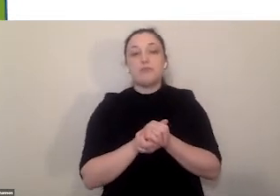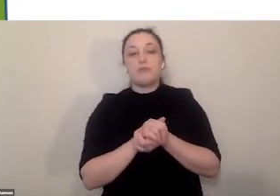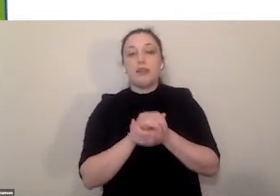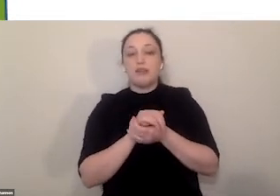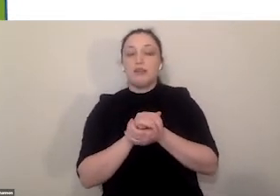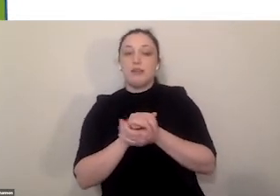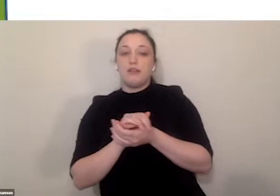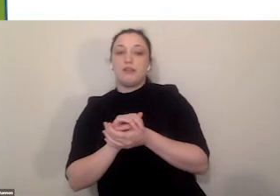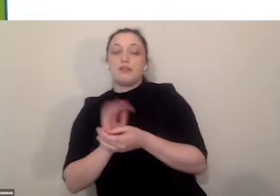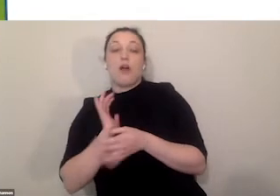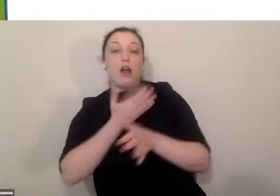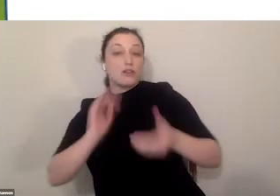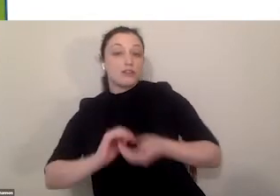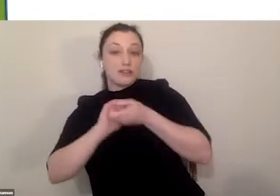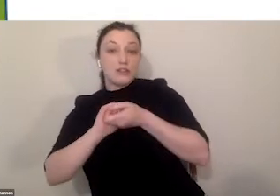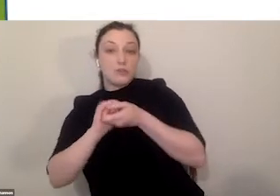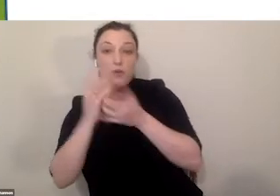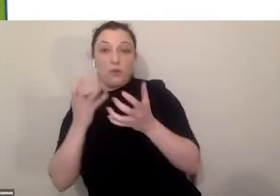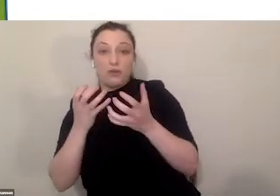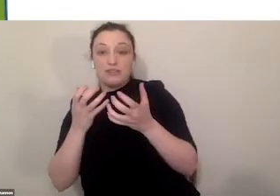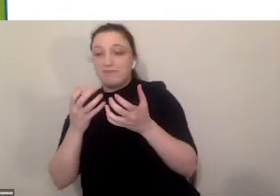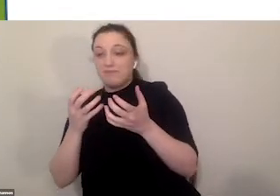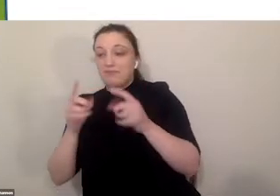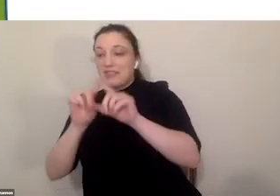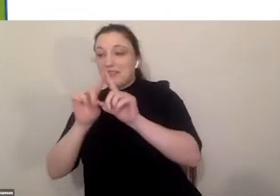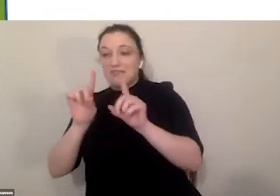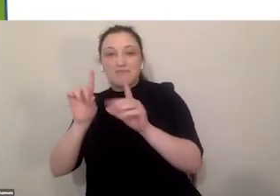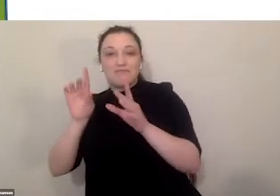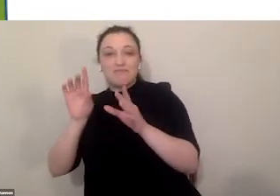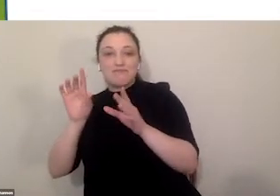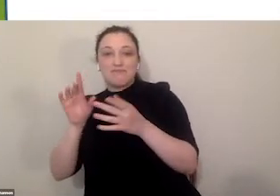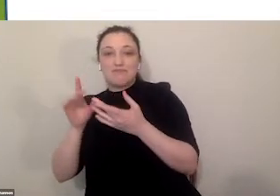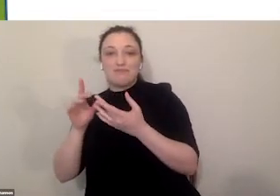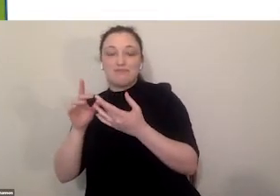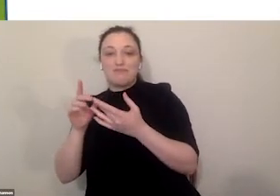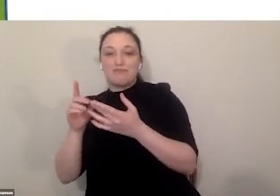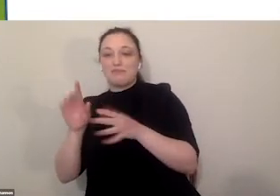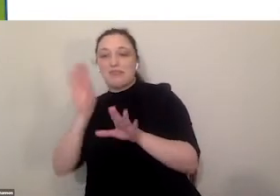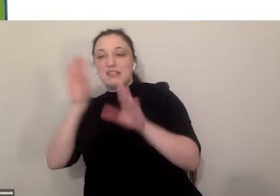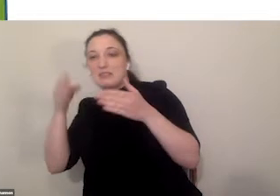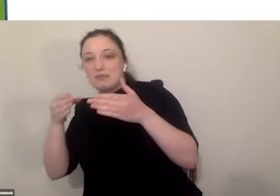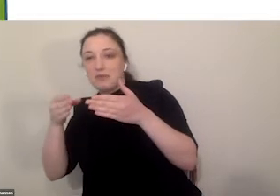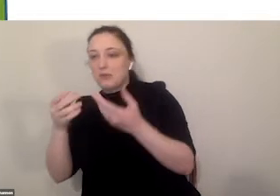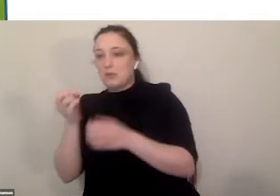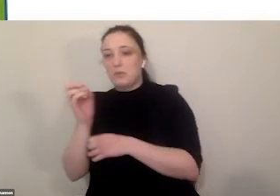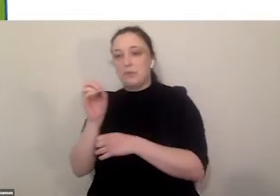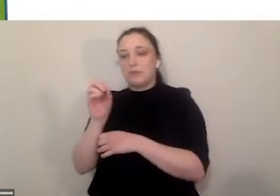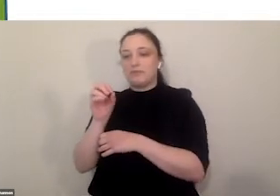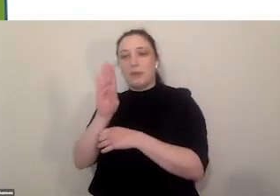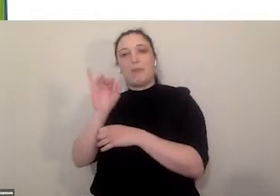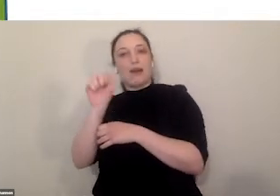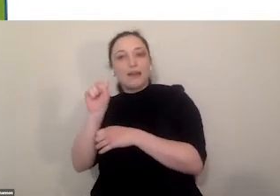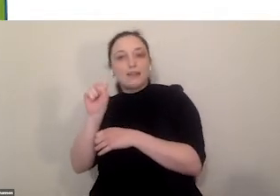companies of other outside of our corporate partners of many sizes, different industries, and